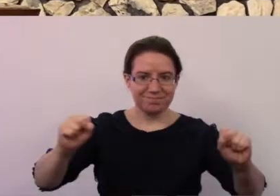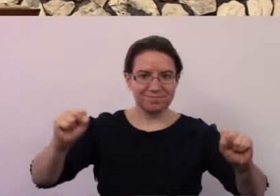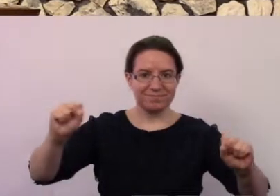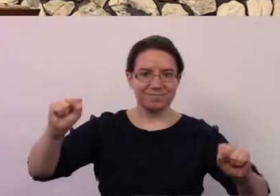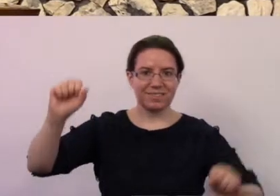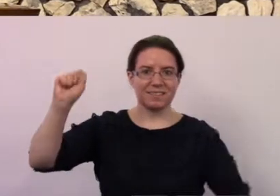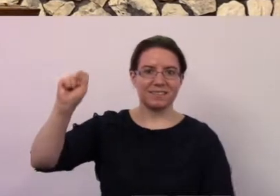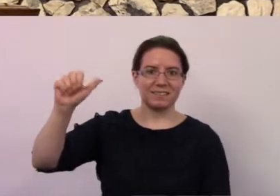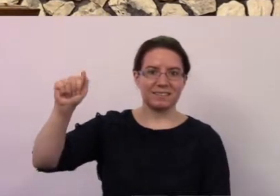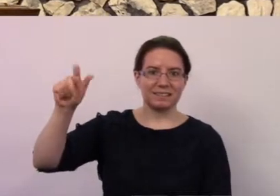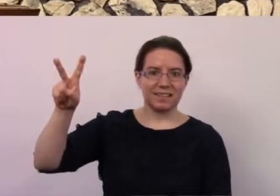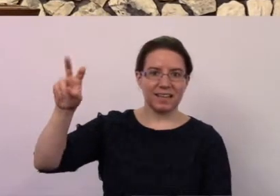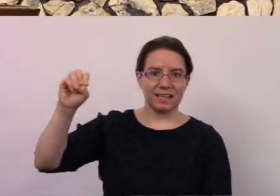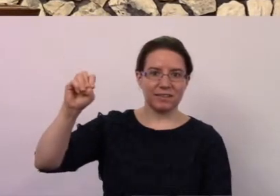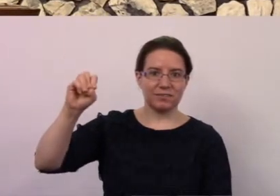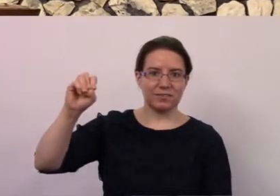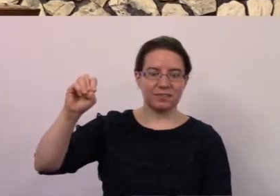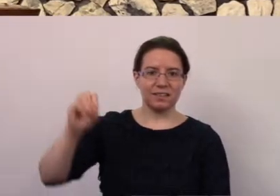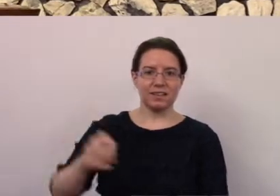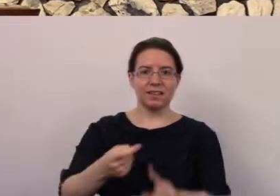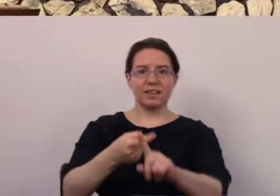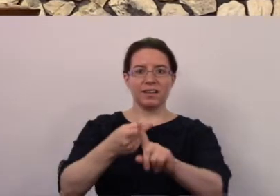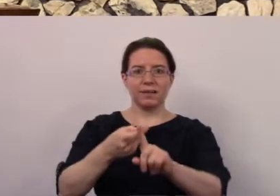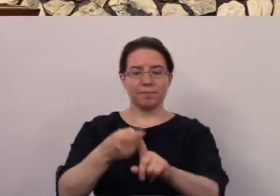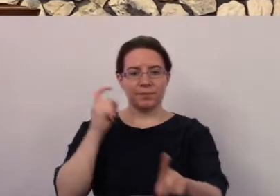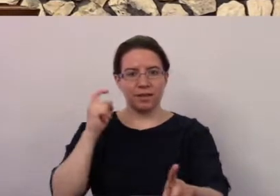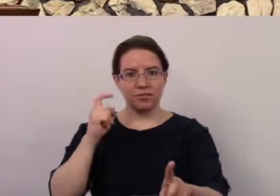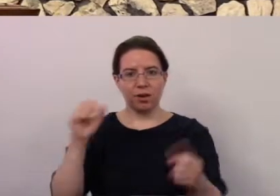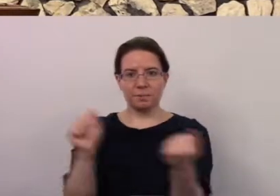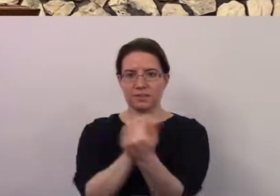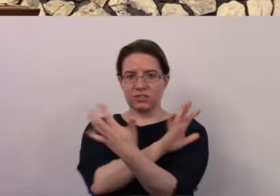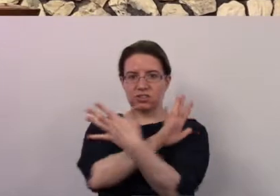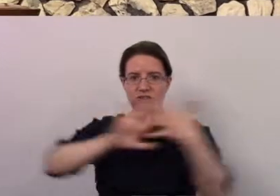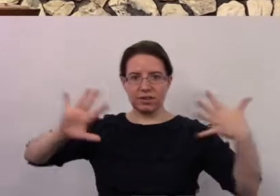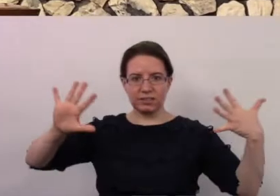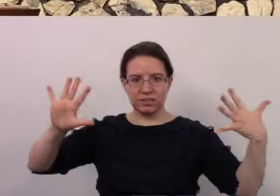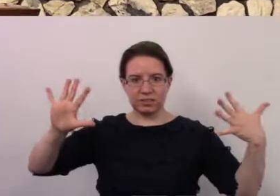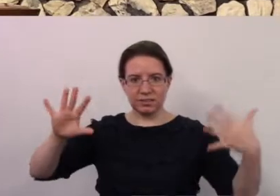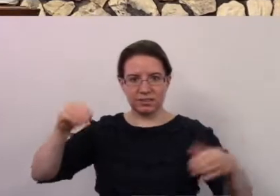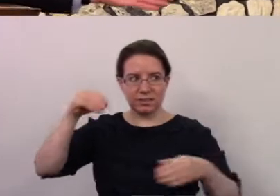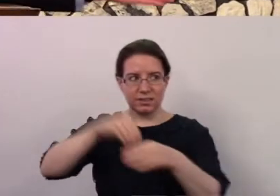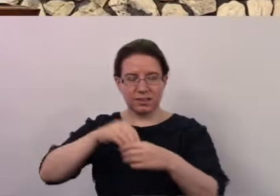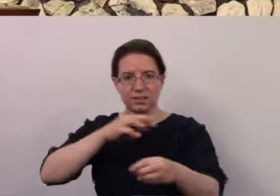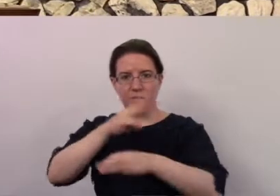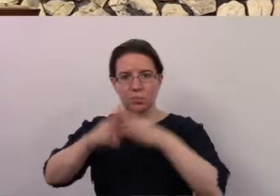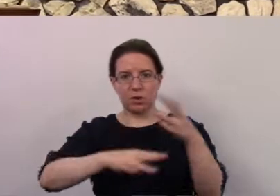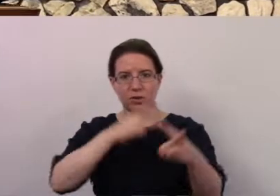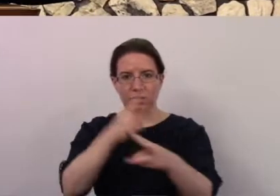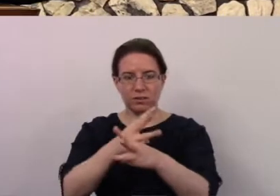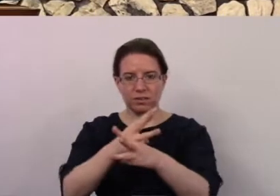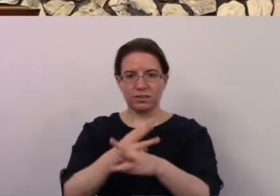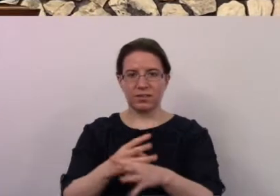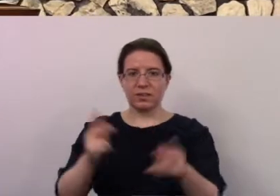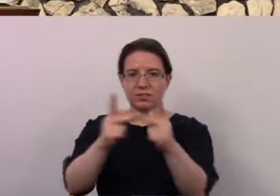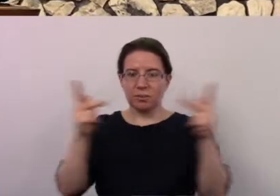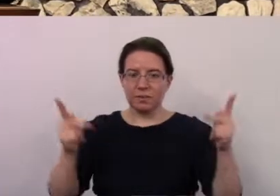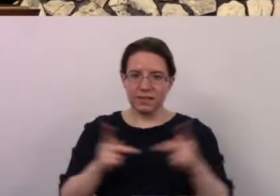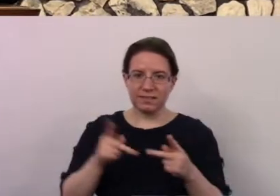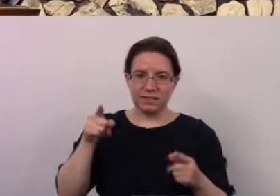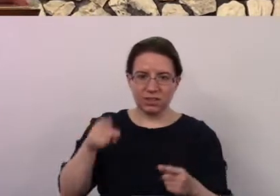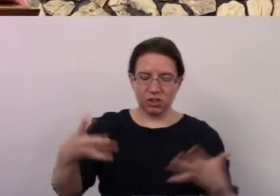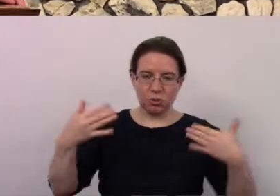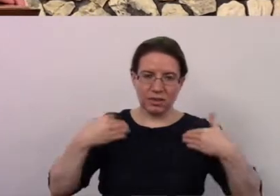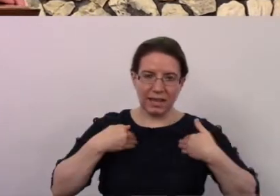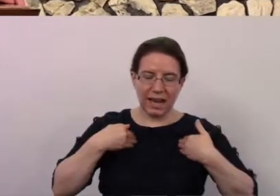saved from all that's going on around you, from all the destruction and the wrath and all of the things that are coming upon this